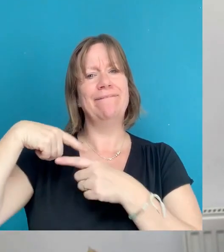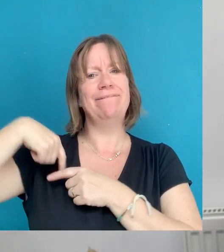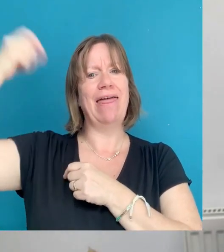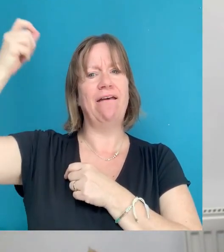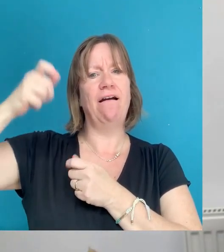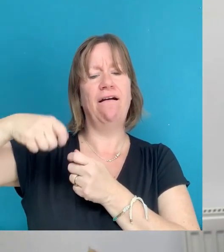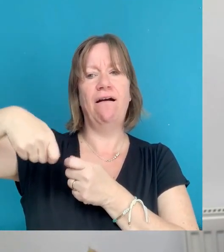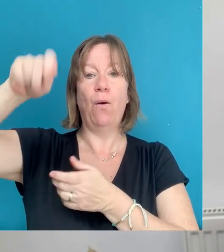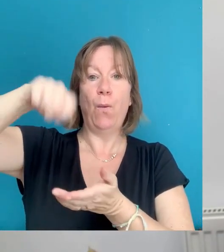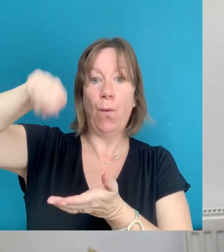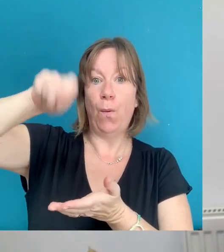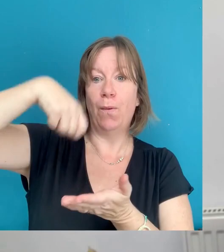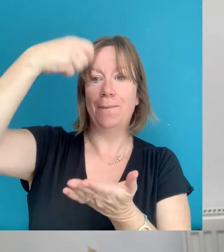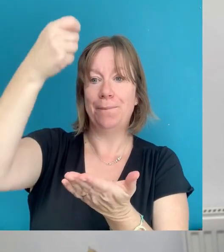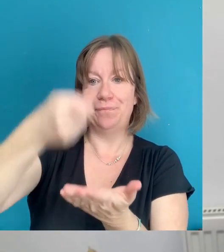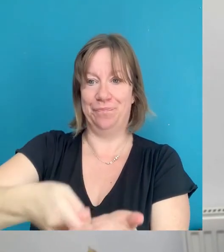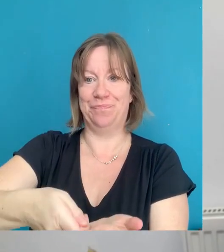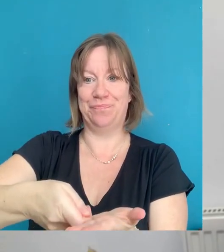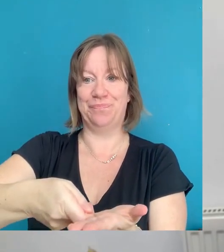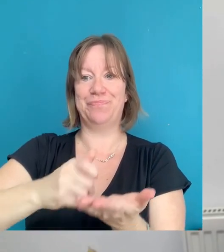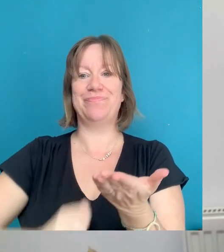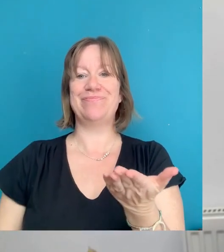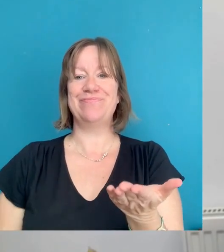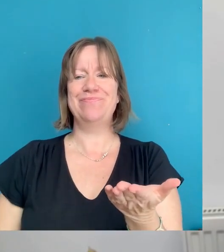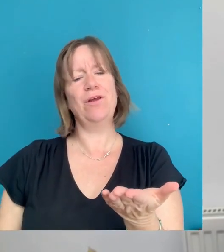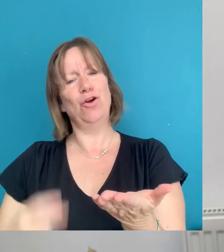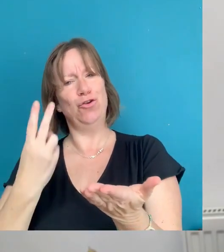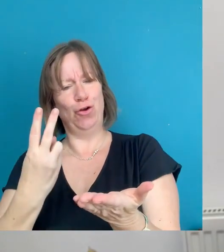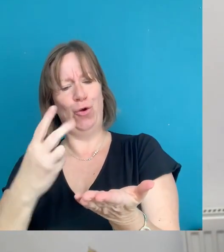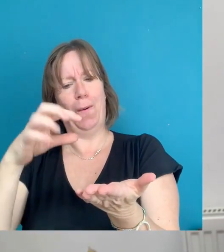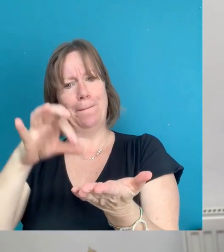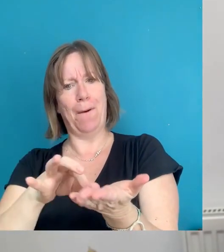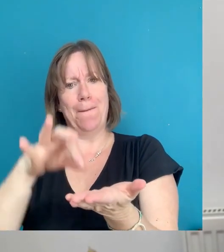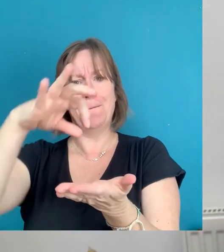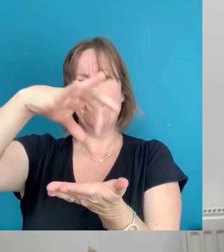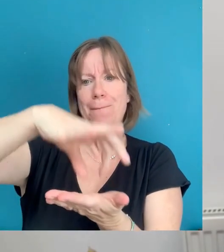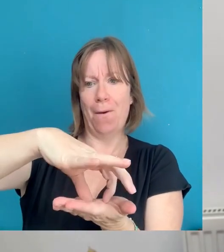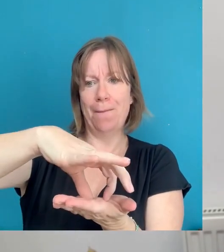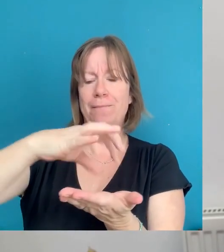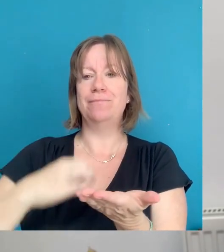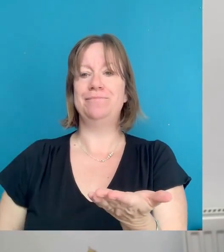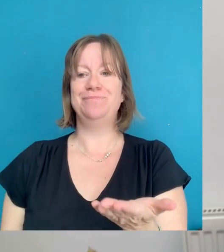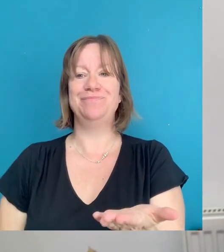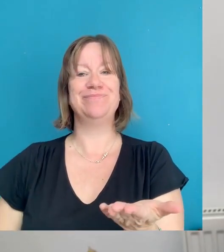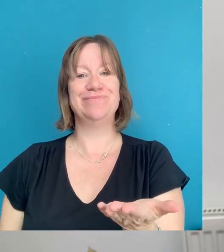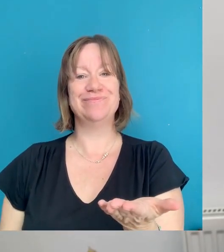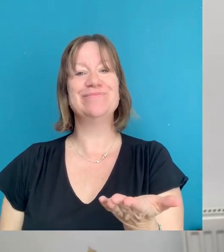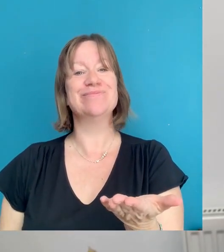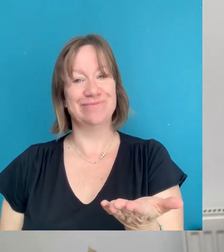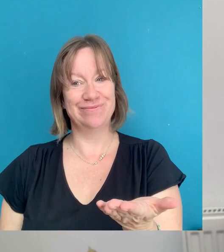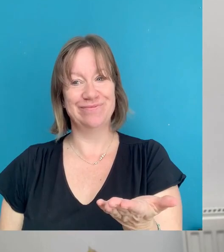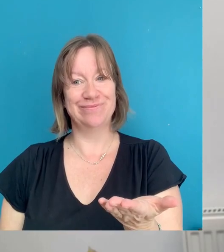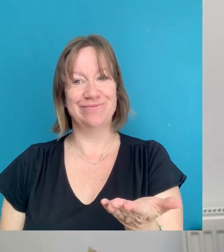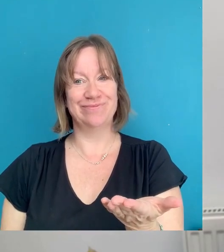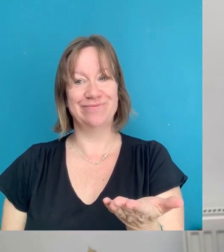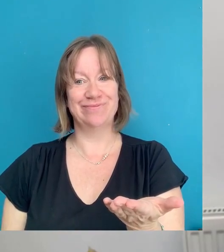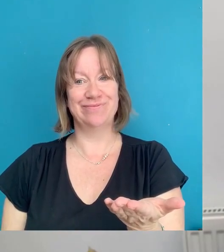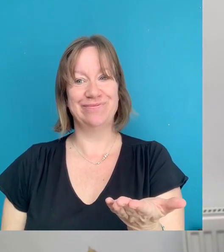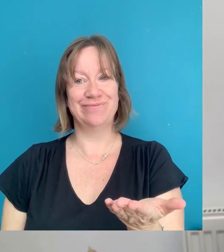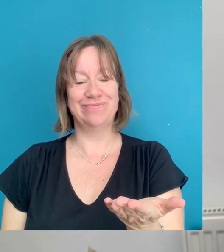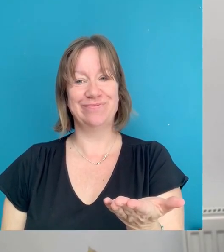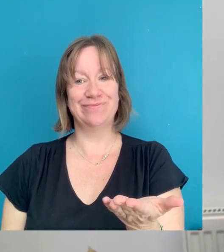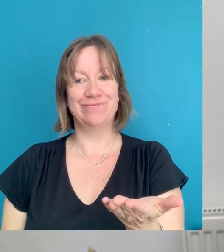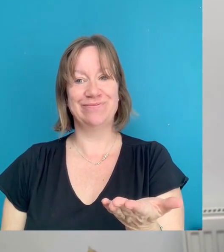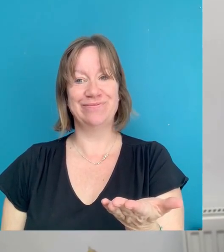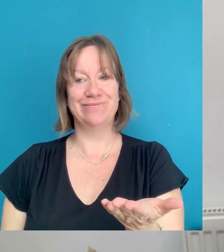And then I'm getting a feather and I'm placing it on 2 feathers in different positions